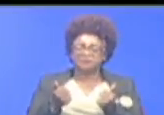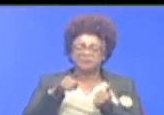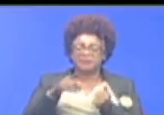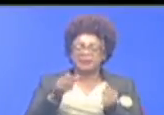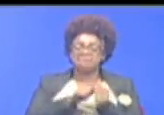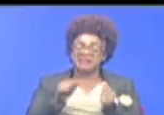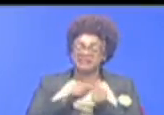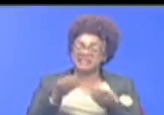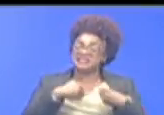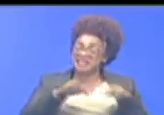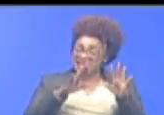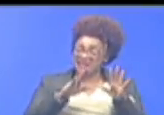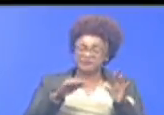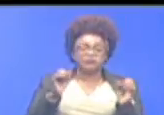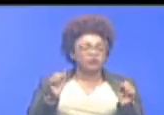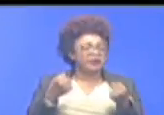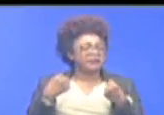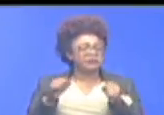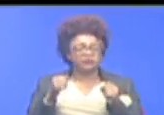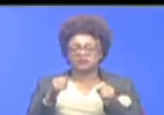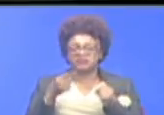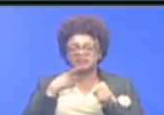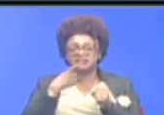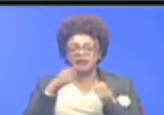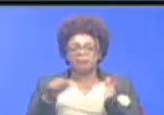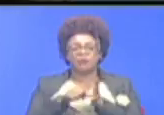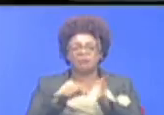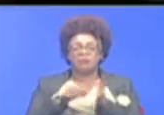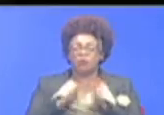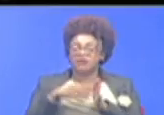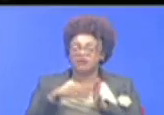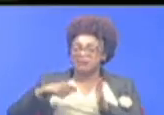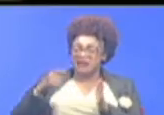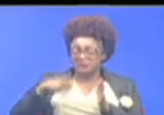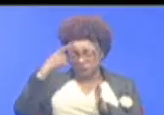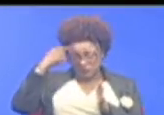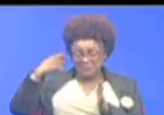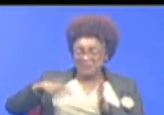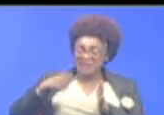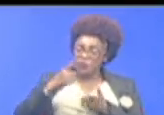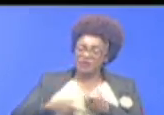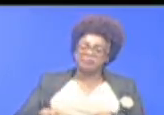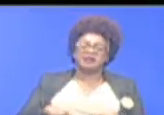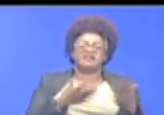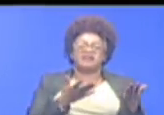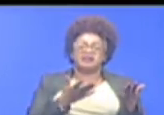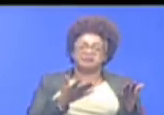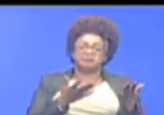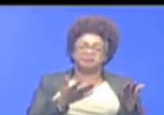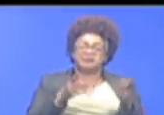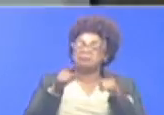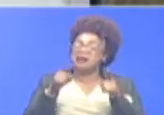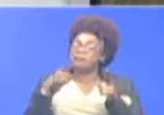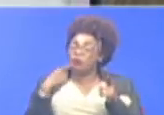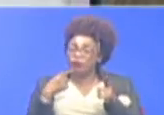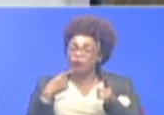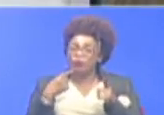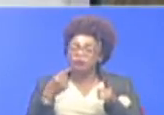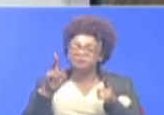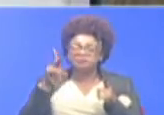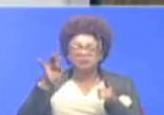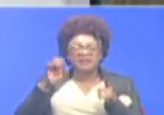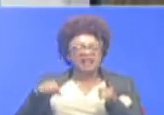millers? So you can't quite say the problem is with the millers because they're only milling what they've been given. Yes. So who is to blame here?